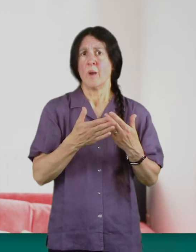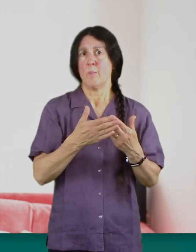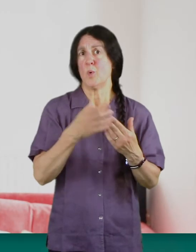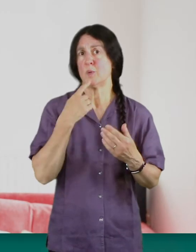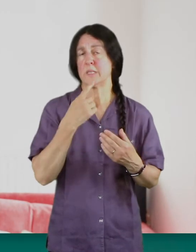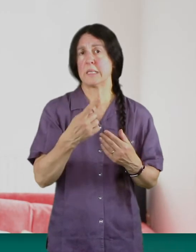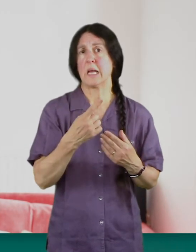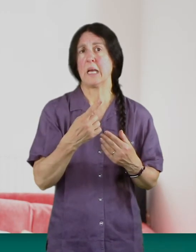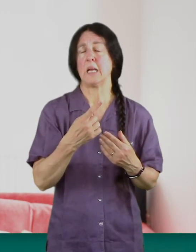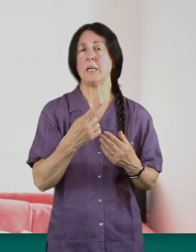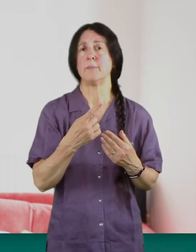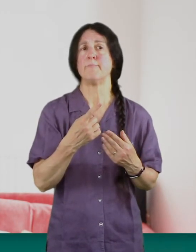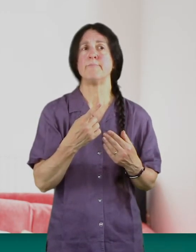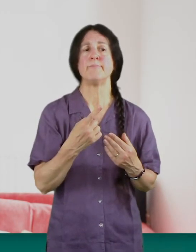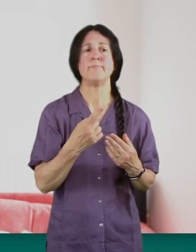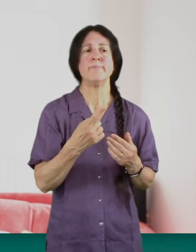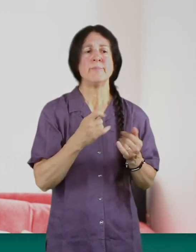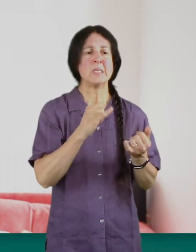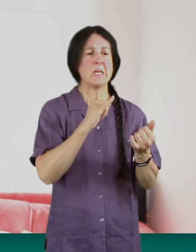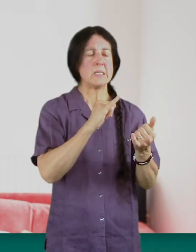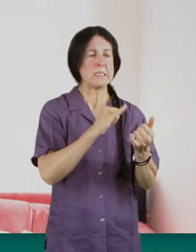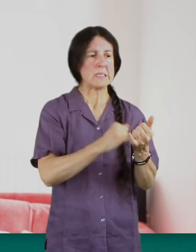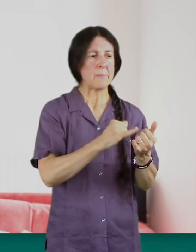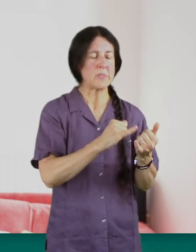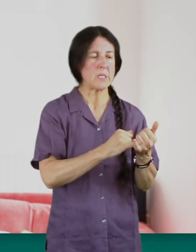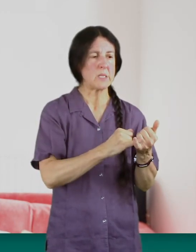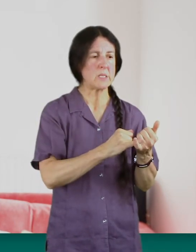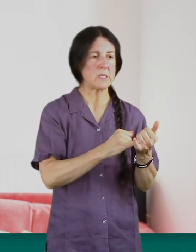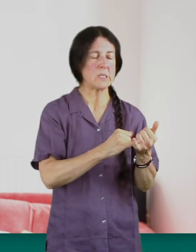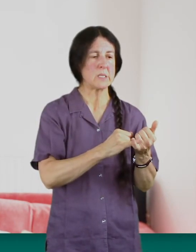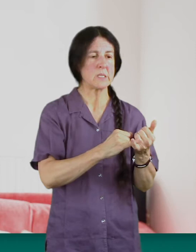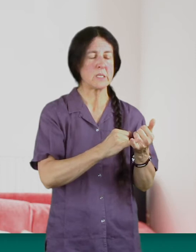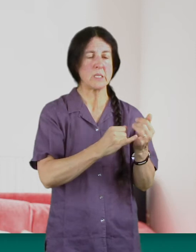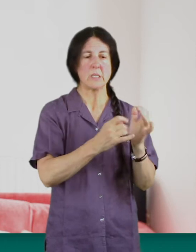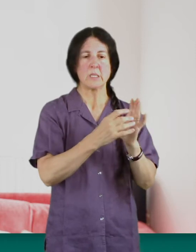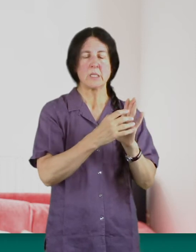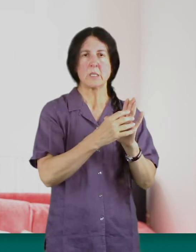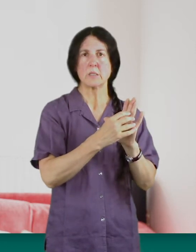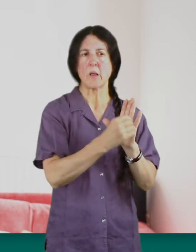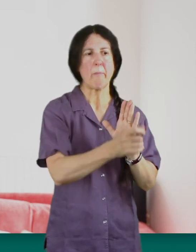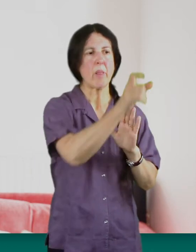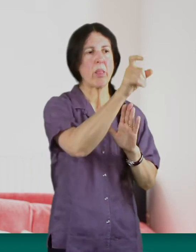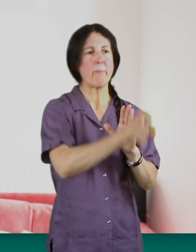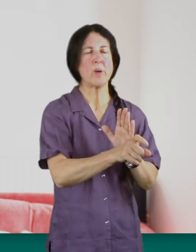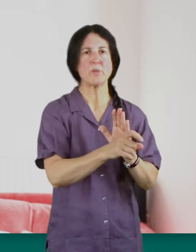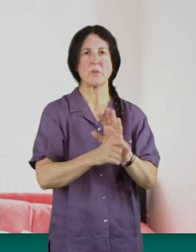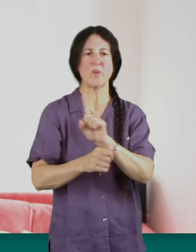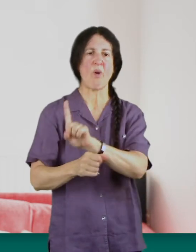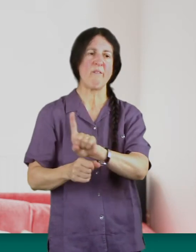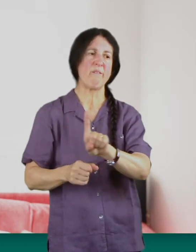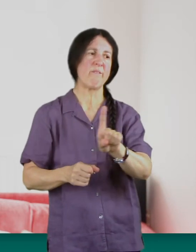2 chapters, and Samson is an example of someone who's gone so far off on a little tangent or a